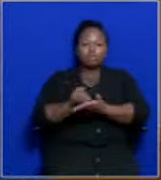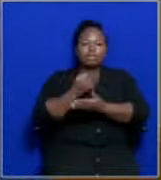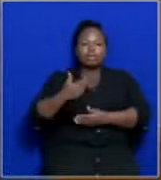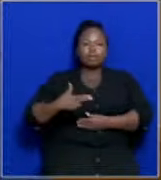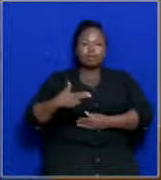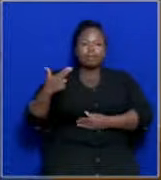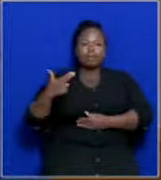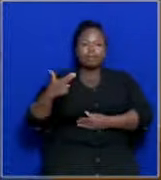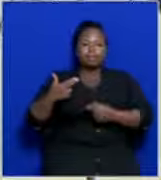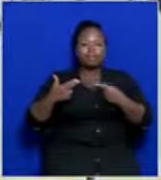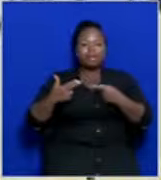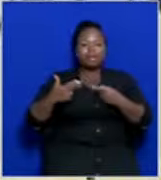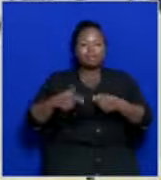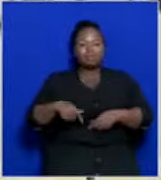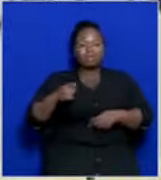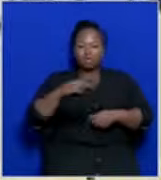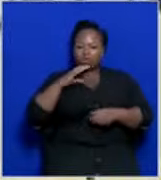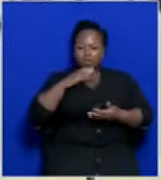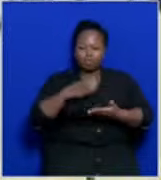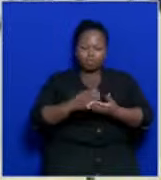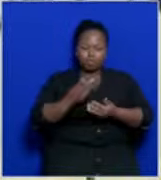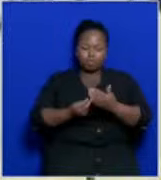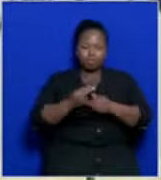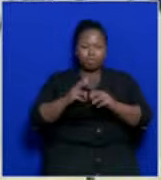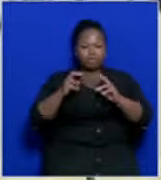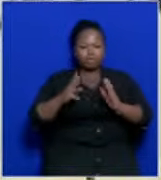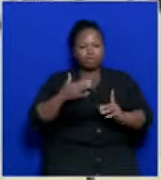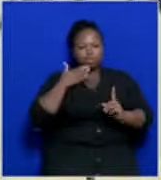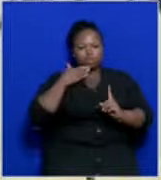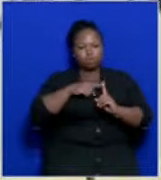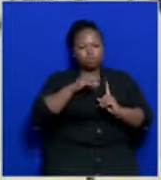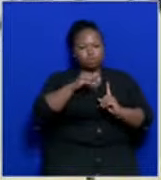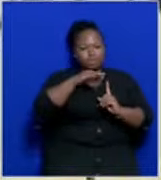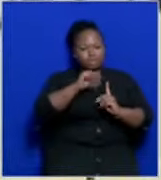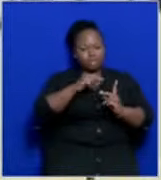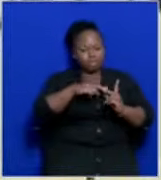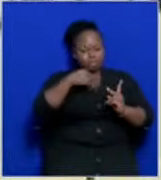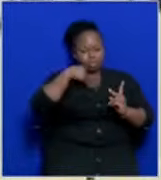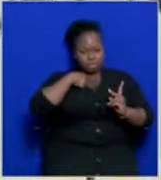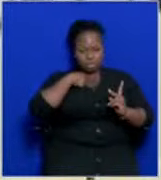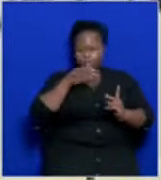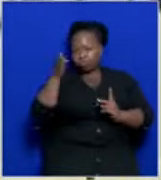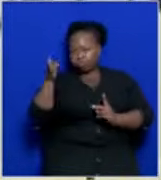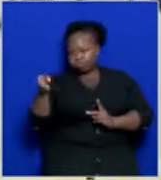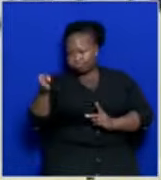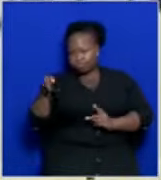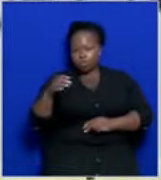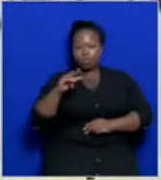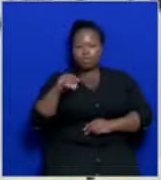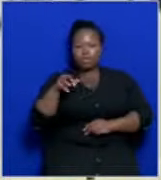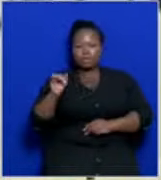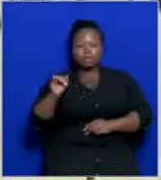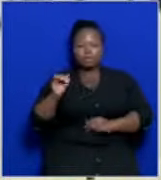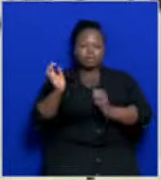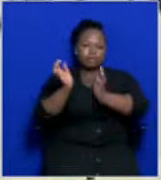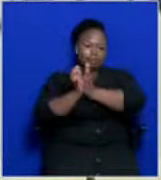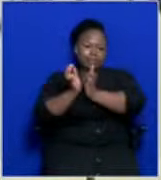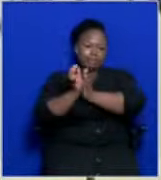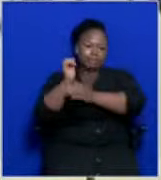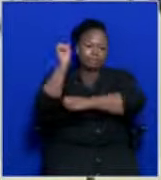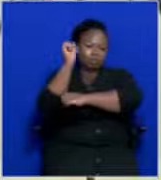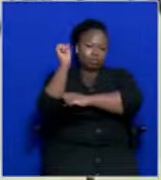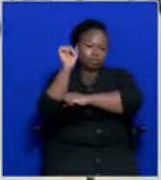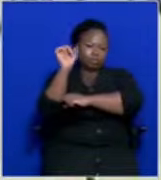both investigator Nomsama Sugu and I attended to Brigadier Mkwanazi's office on 19